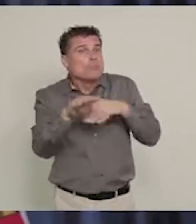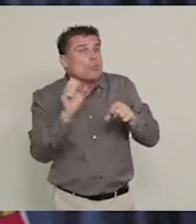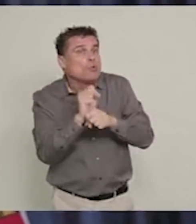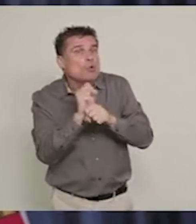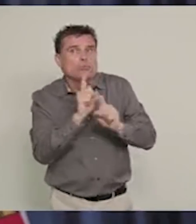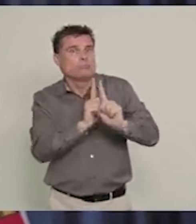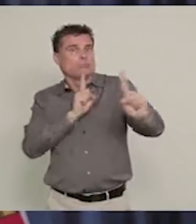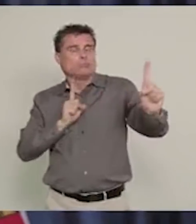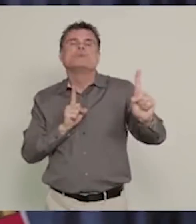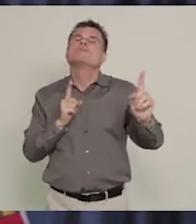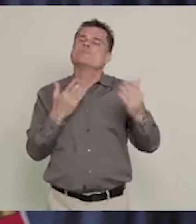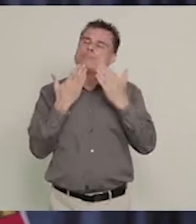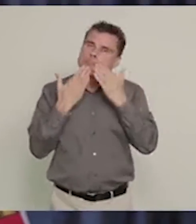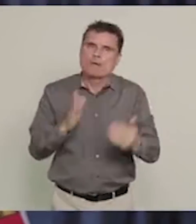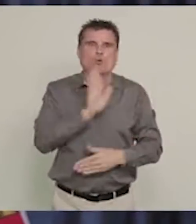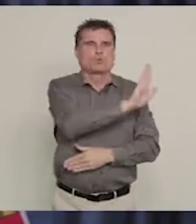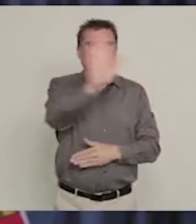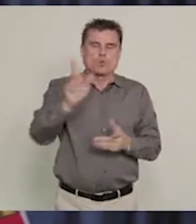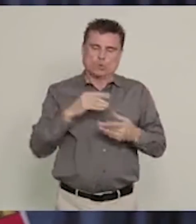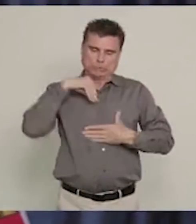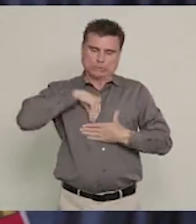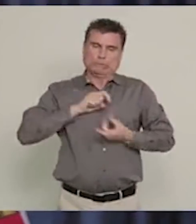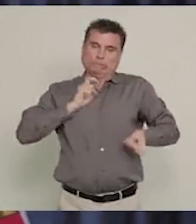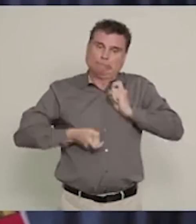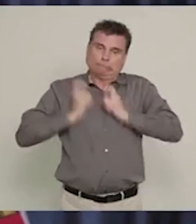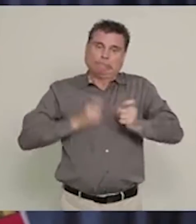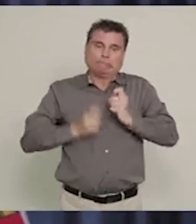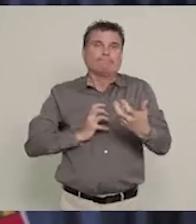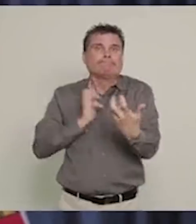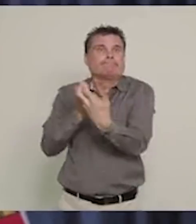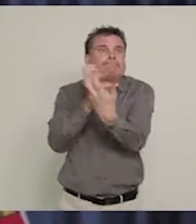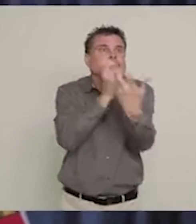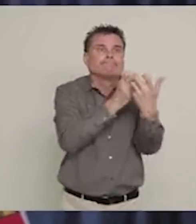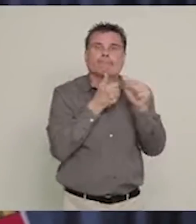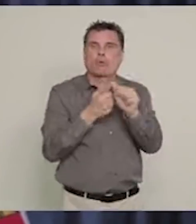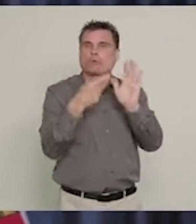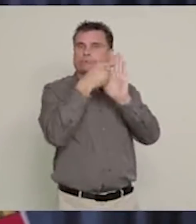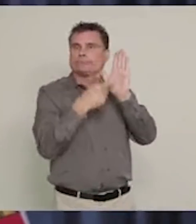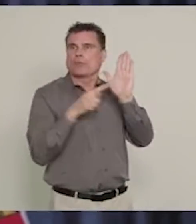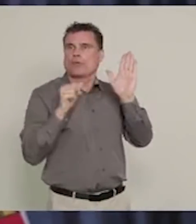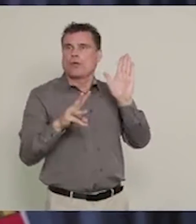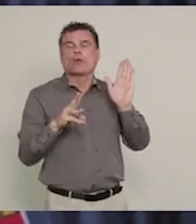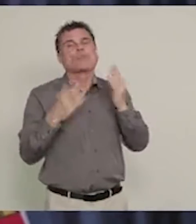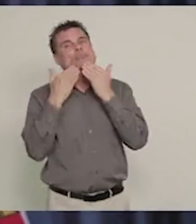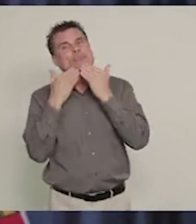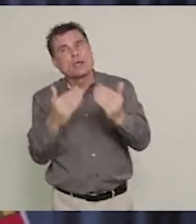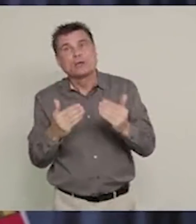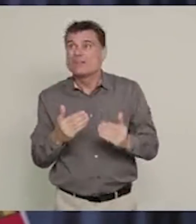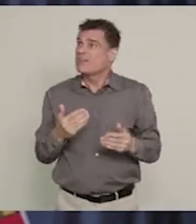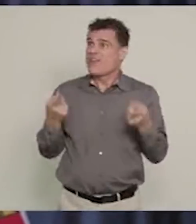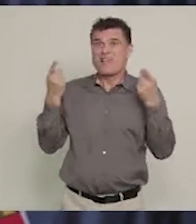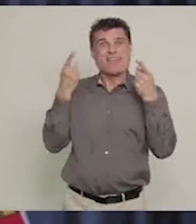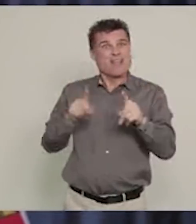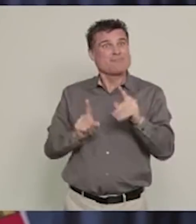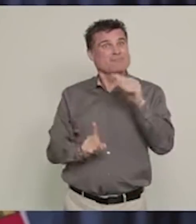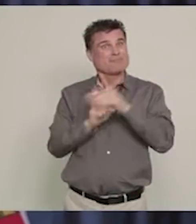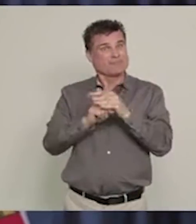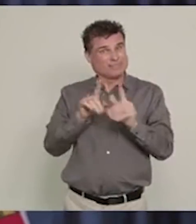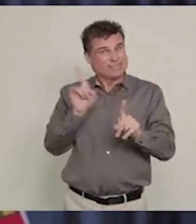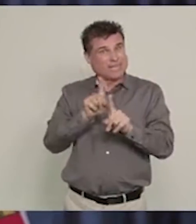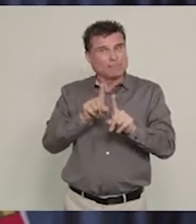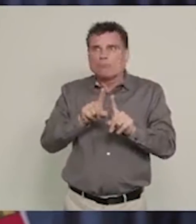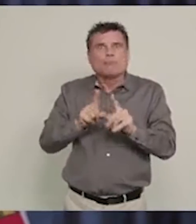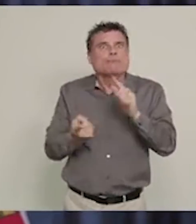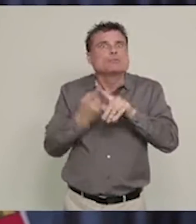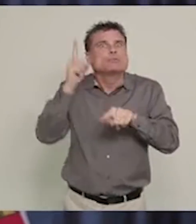for unprecedented times, and these are actions I would not be taking unless absolutely necessary. Our frontline workers are